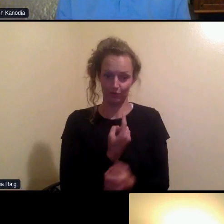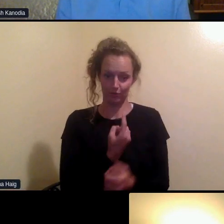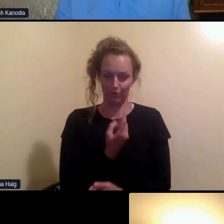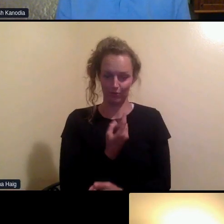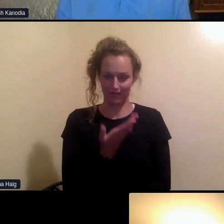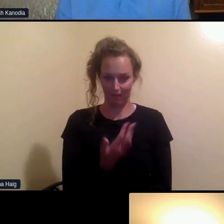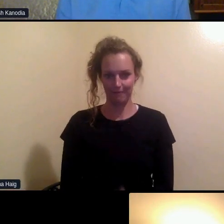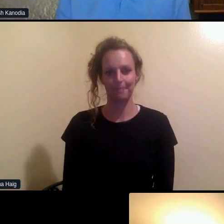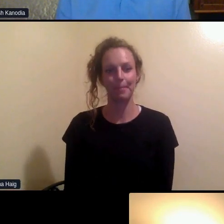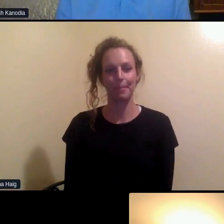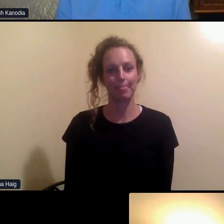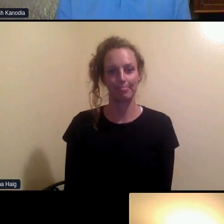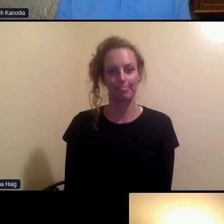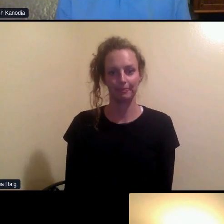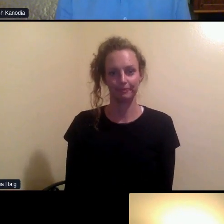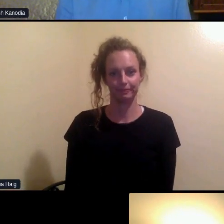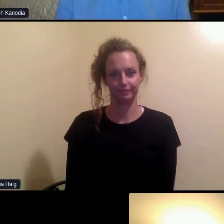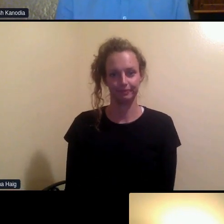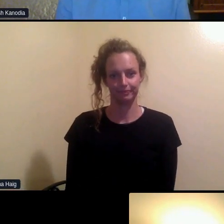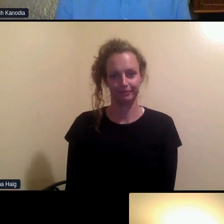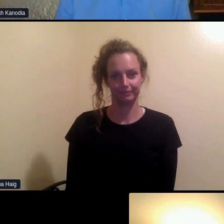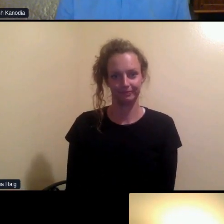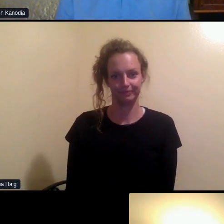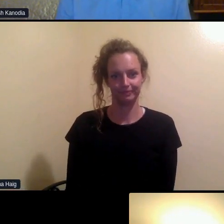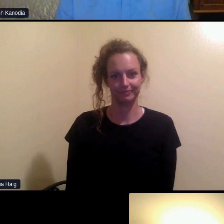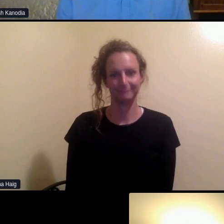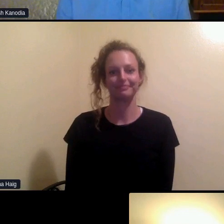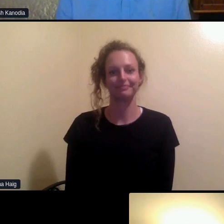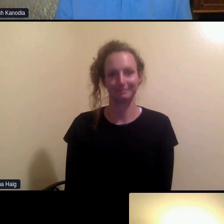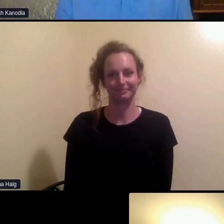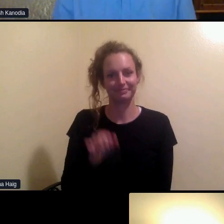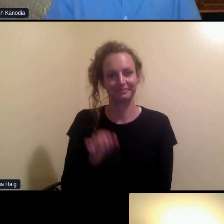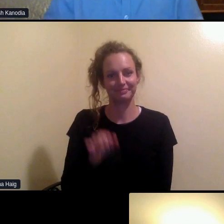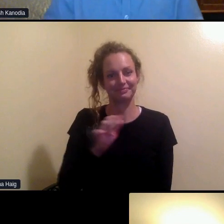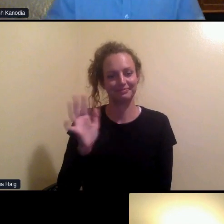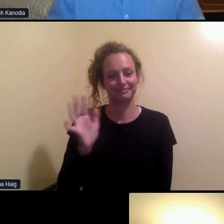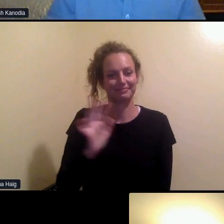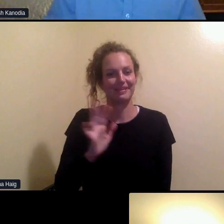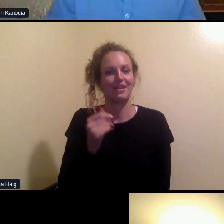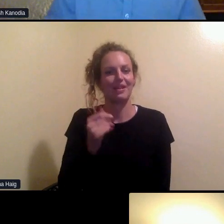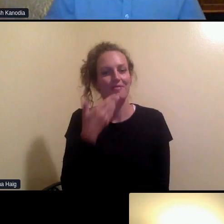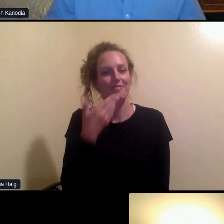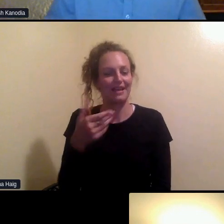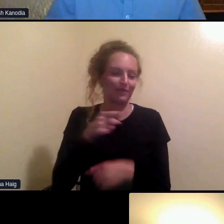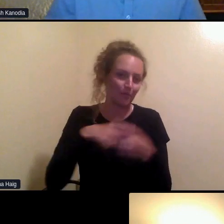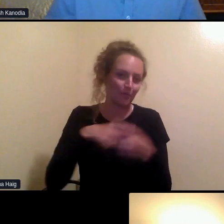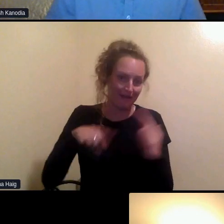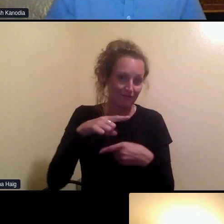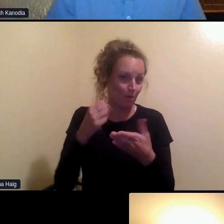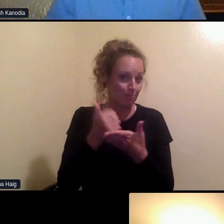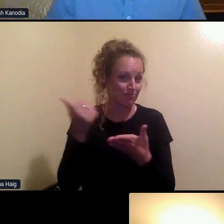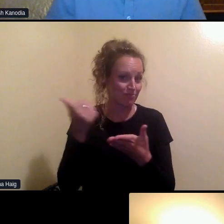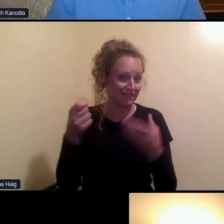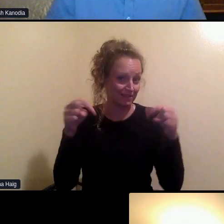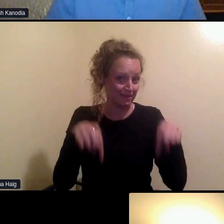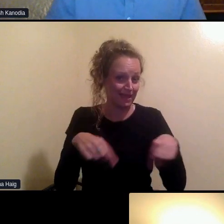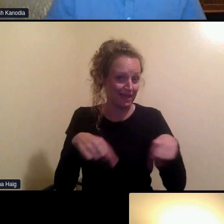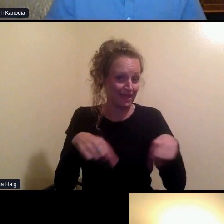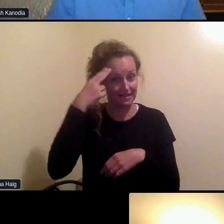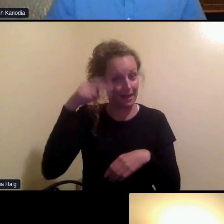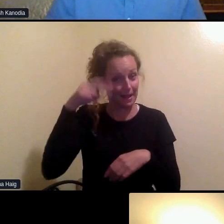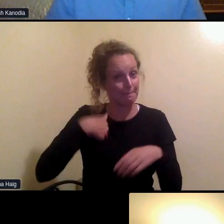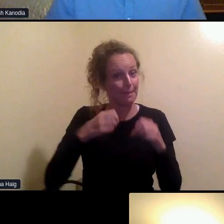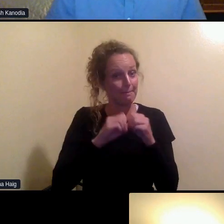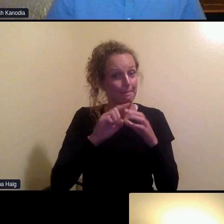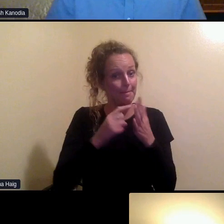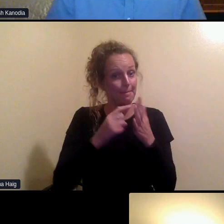investment. Yeah, thank you, Adi. And it's great to be here. Thanks, everyone. So my name is Bernard Chiira, and I run